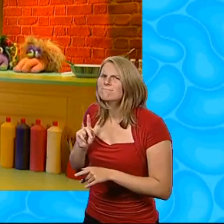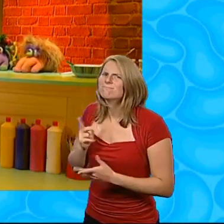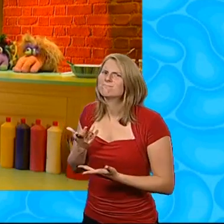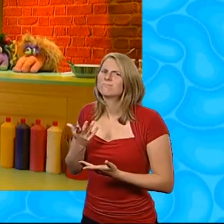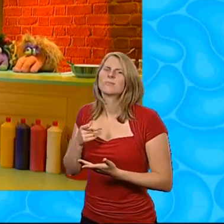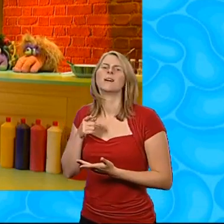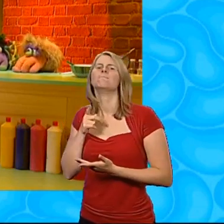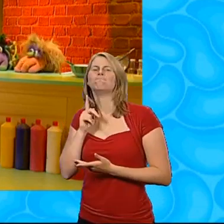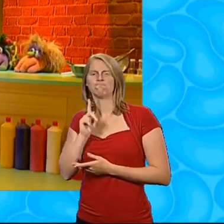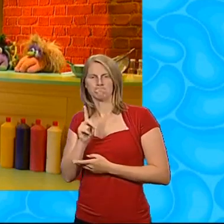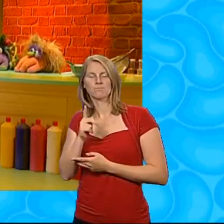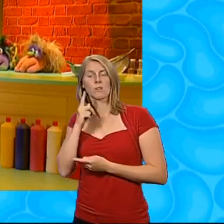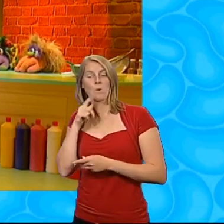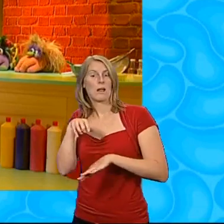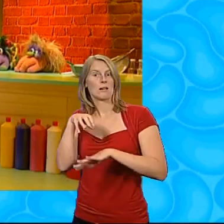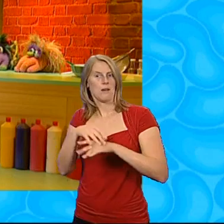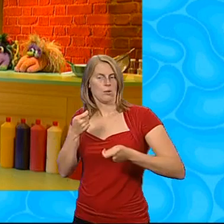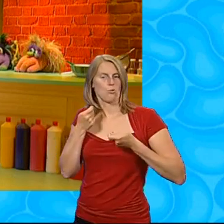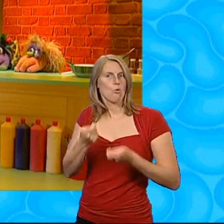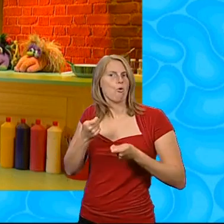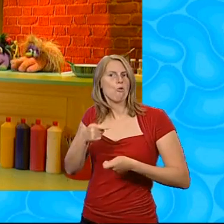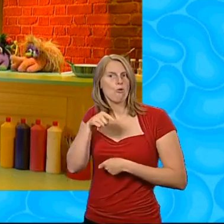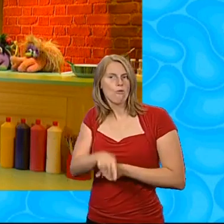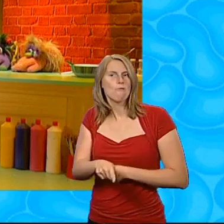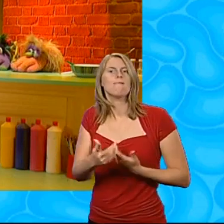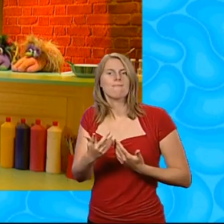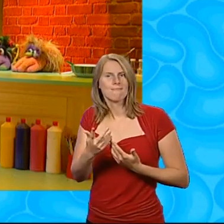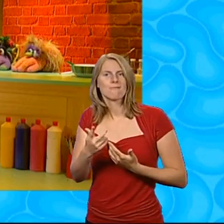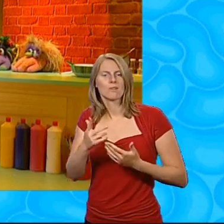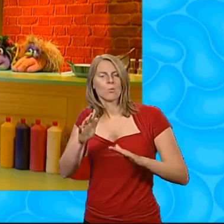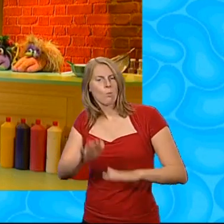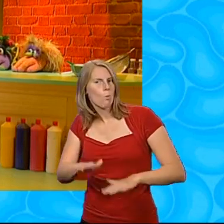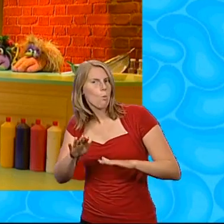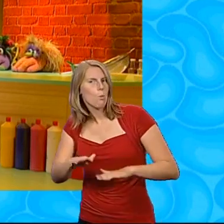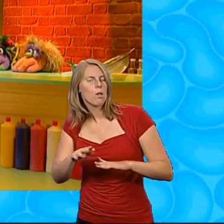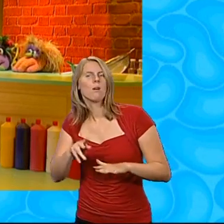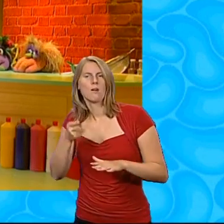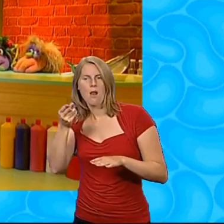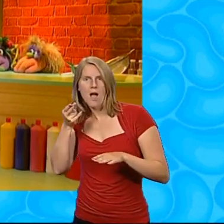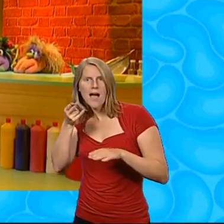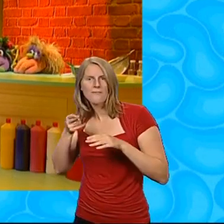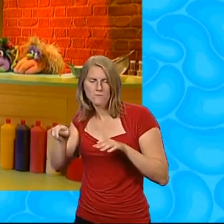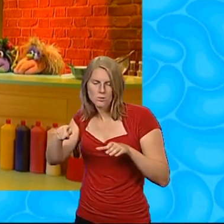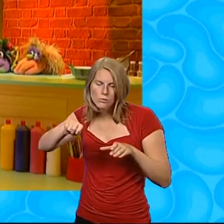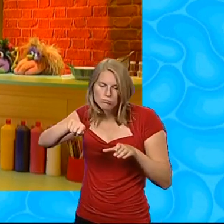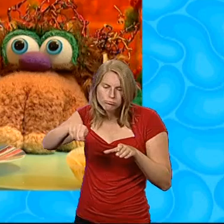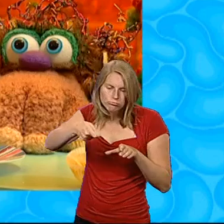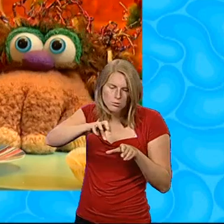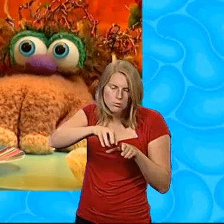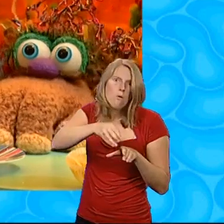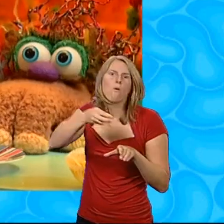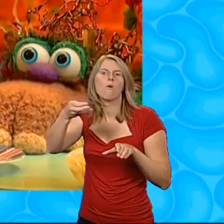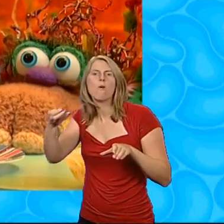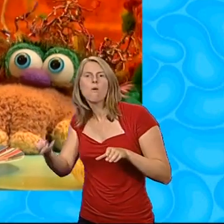Let me explain. Once you've cooked your cakes, right? And you've let them cool, right? You cut